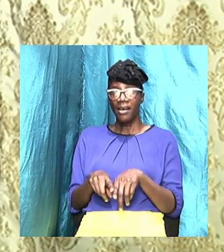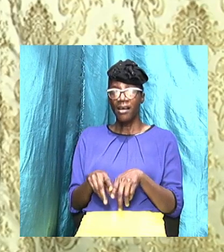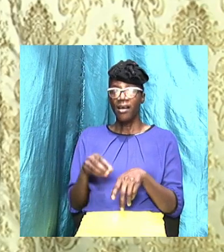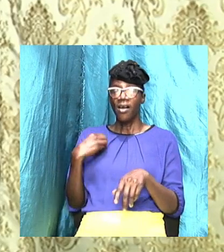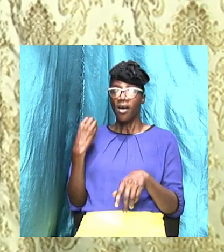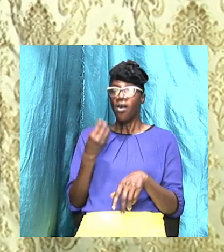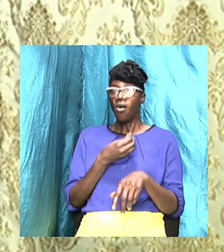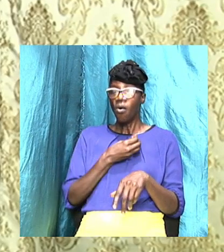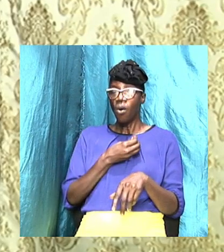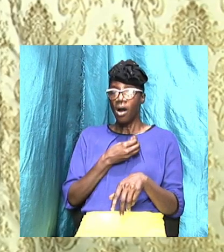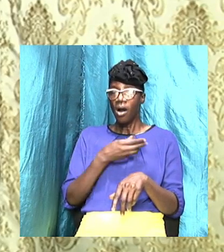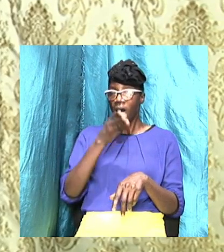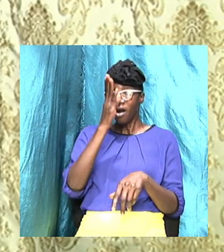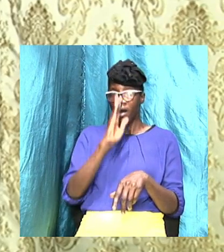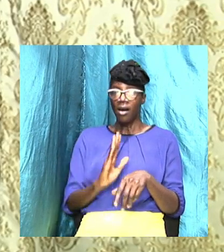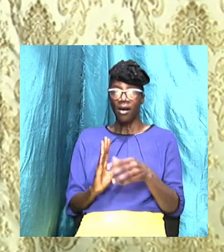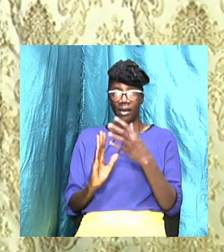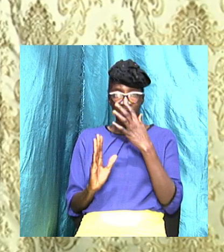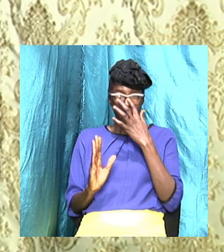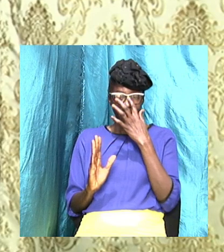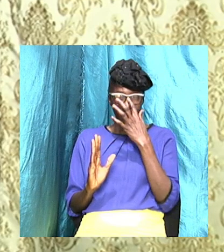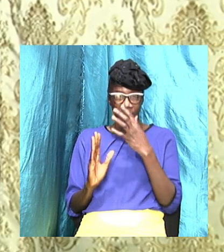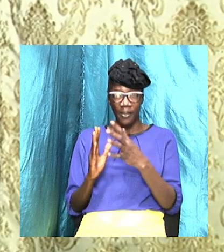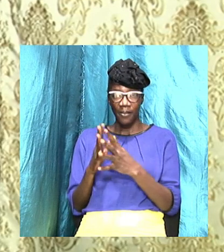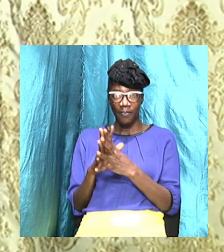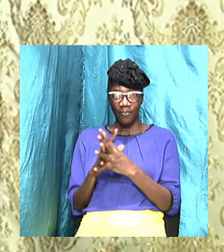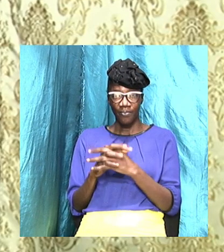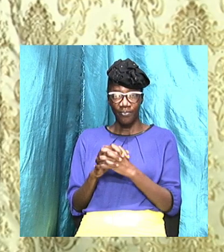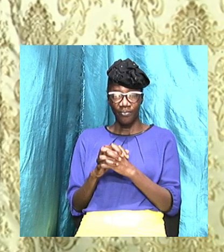our God.